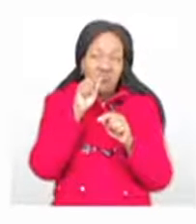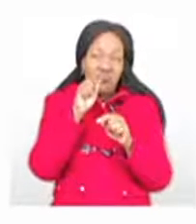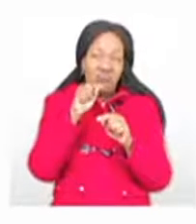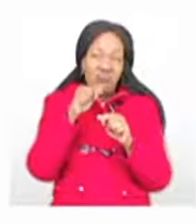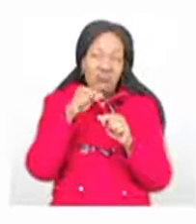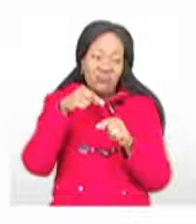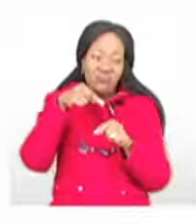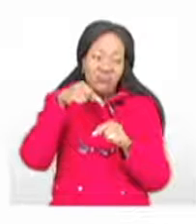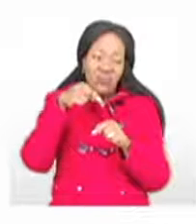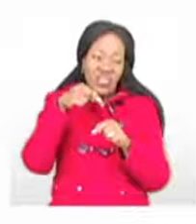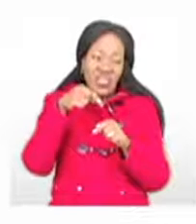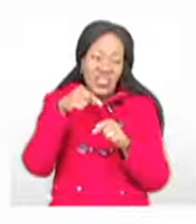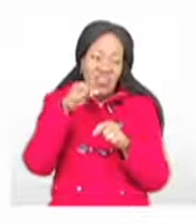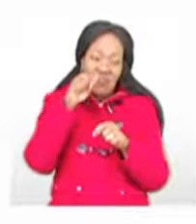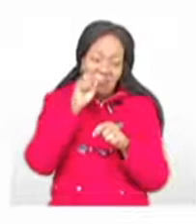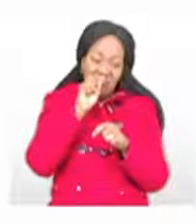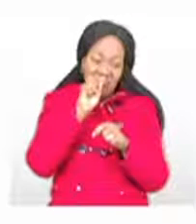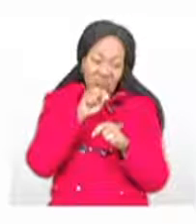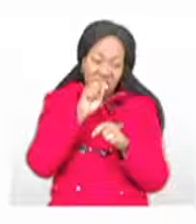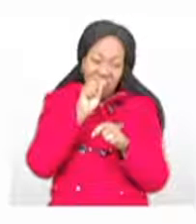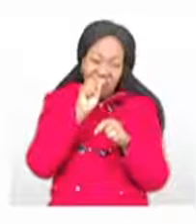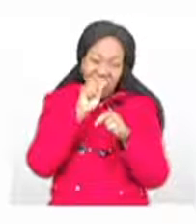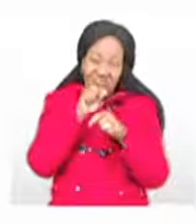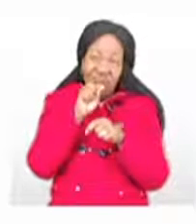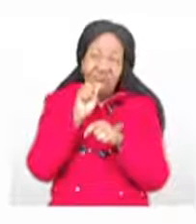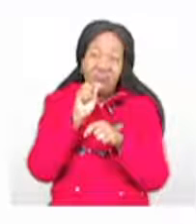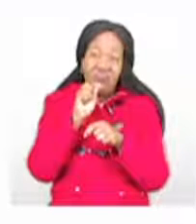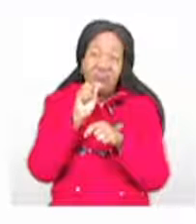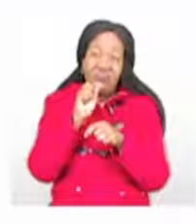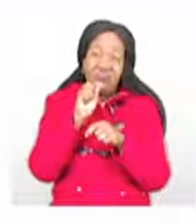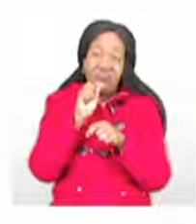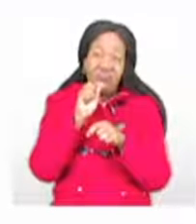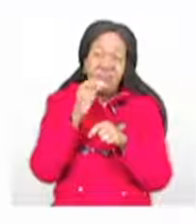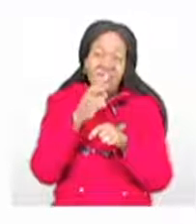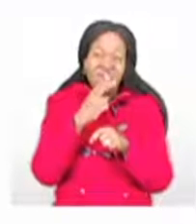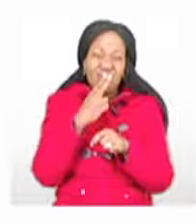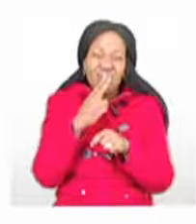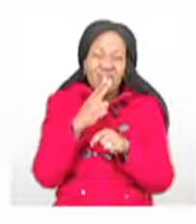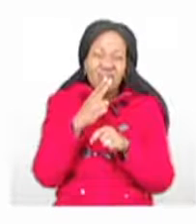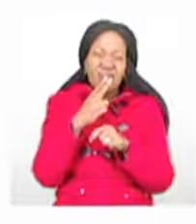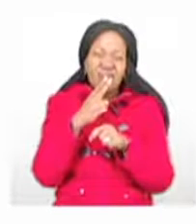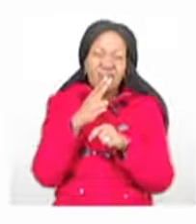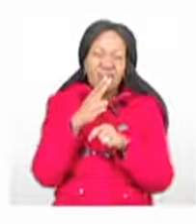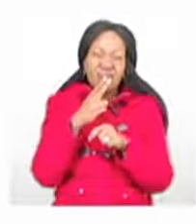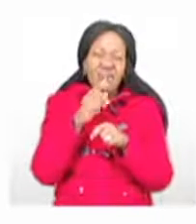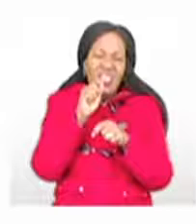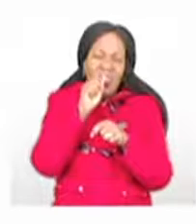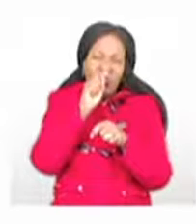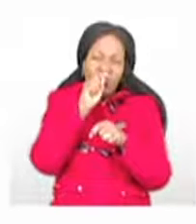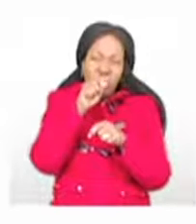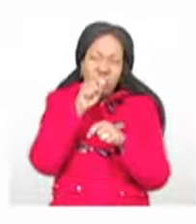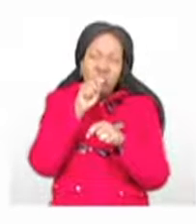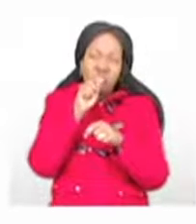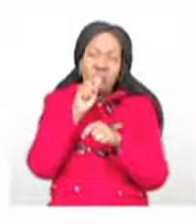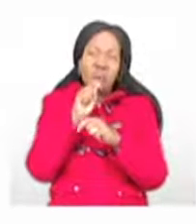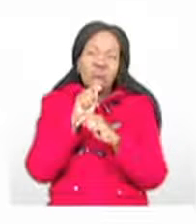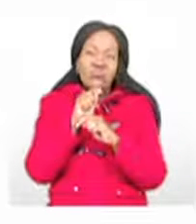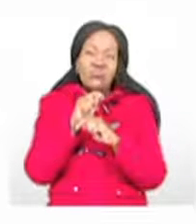of nails. Let's take a close look at the nails.